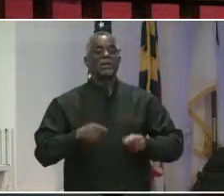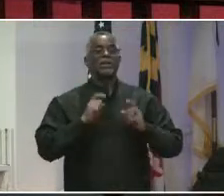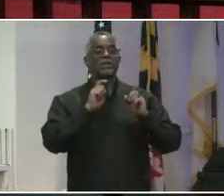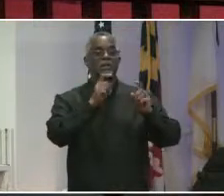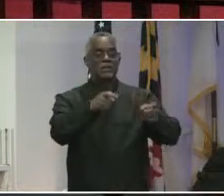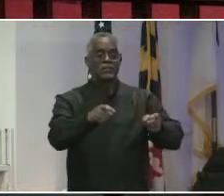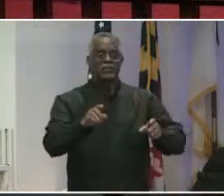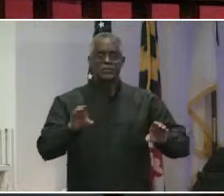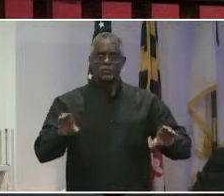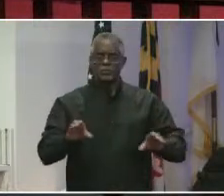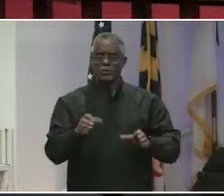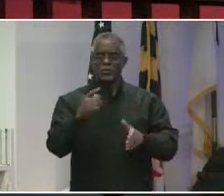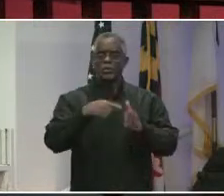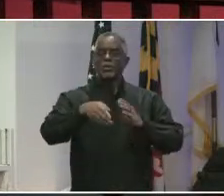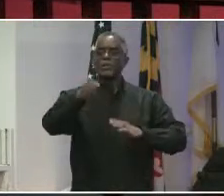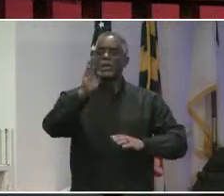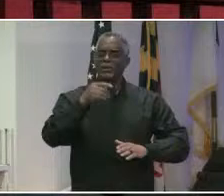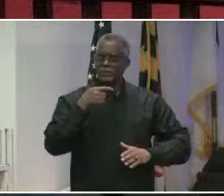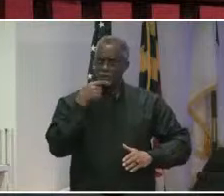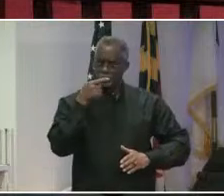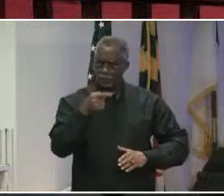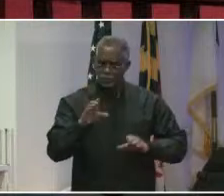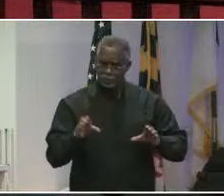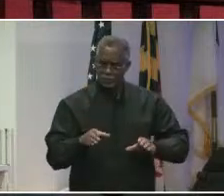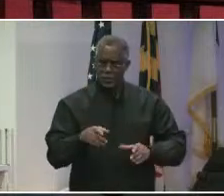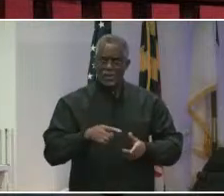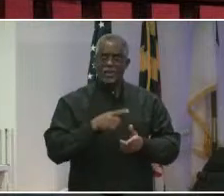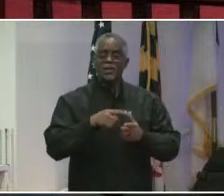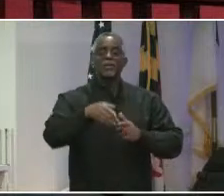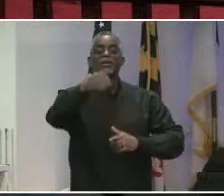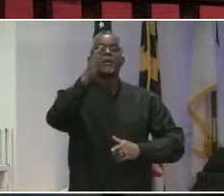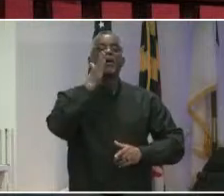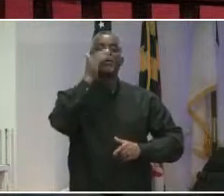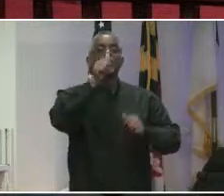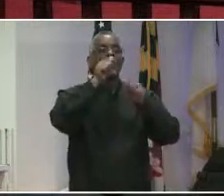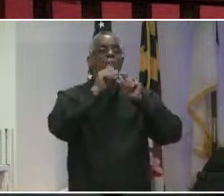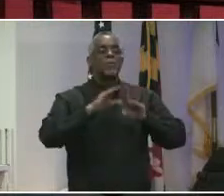and God will bless you for it. Amen? We'll follow the directions